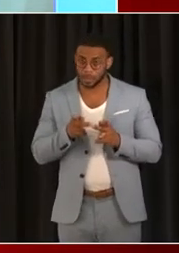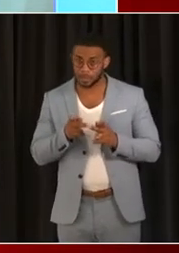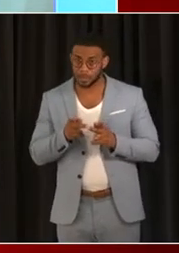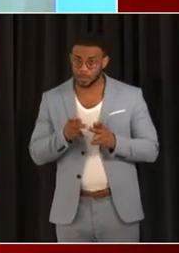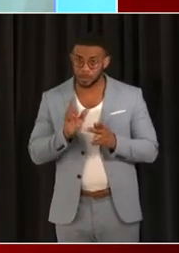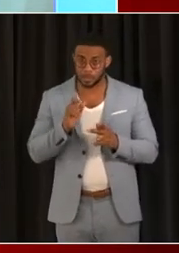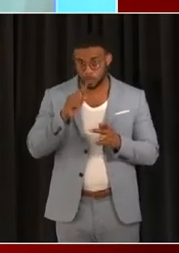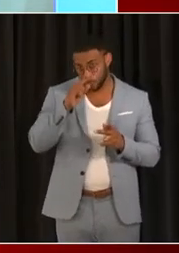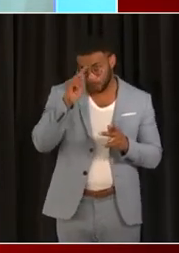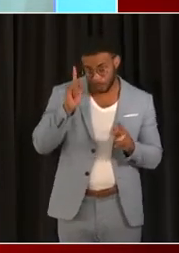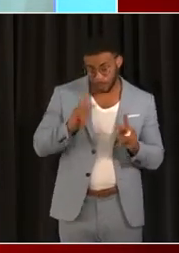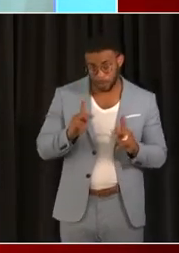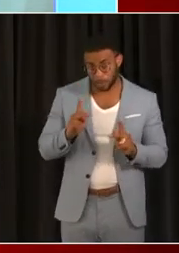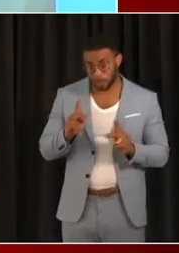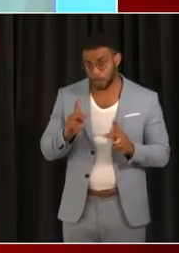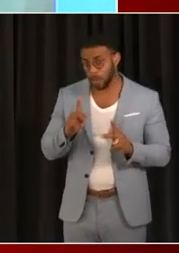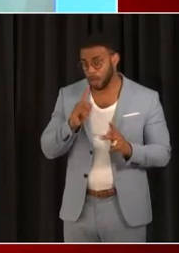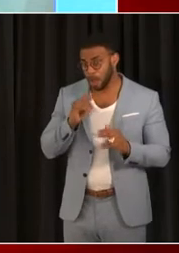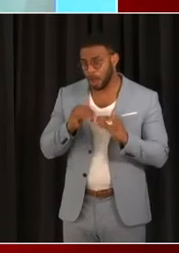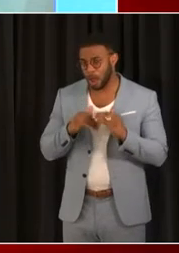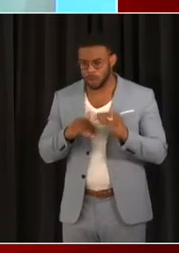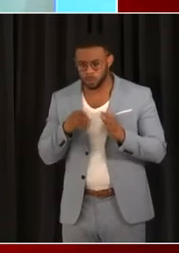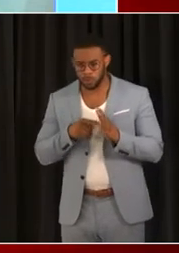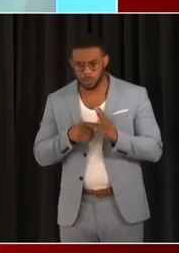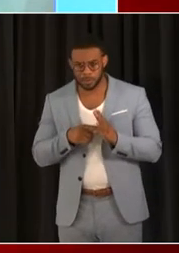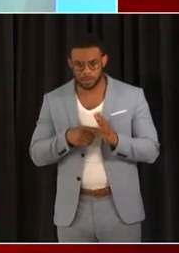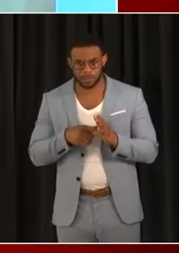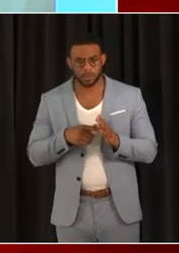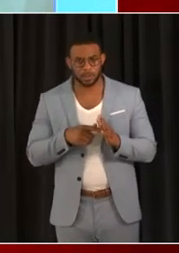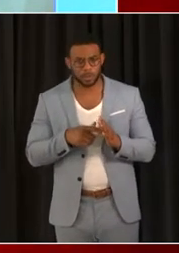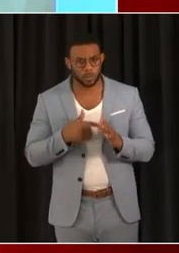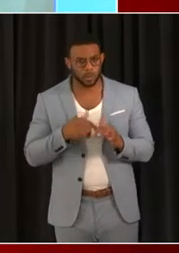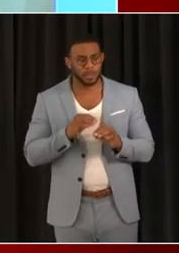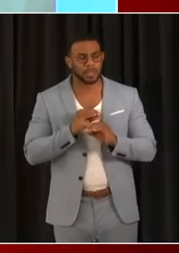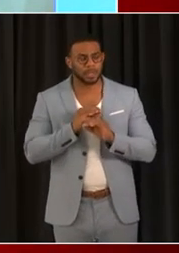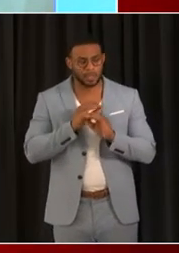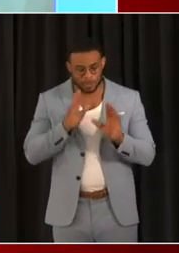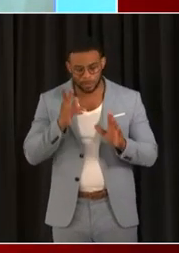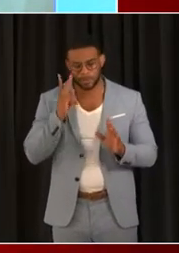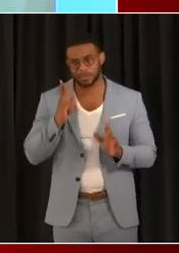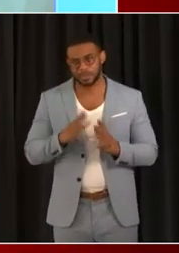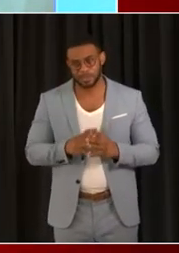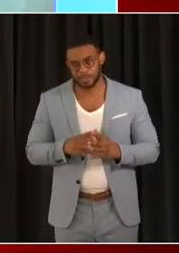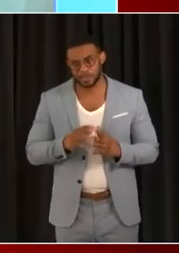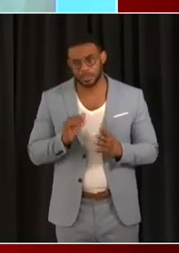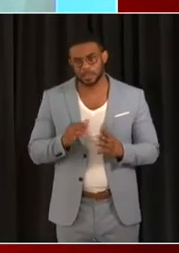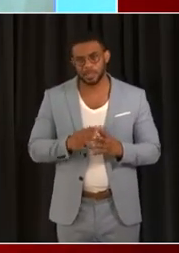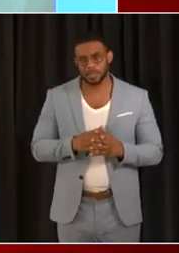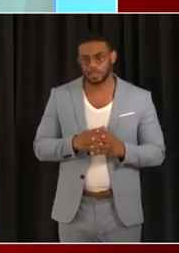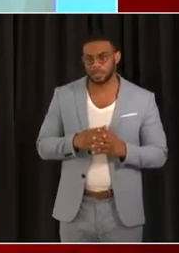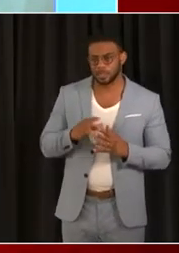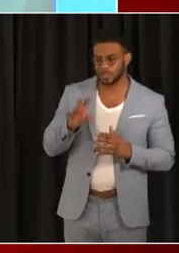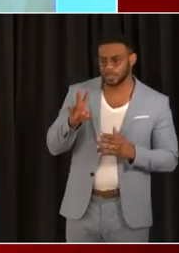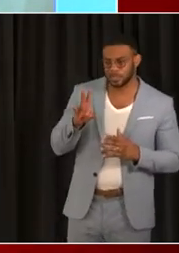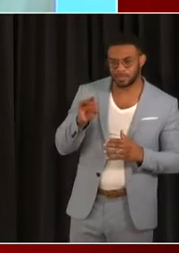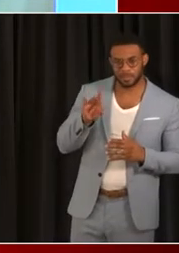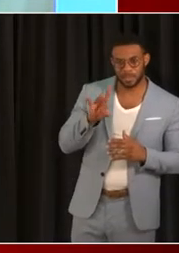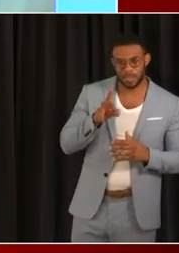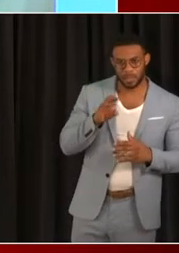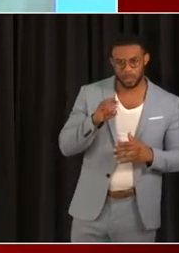places where Black people are underrepresented. And we clearly see that 7th